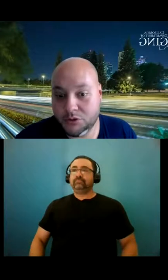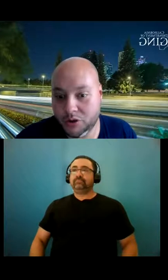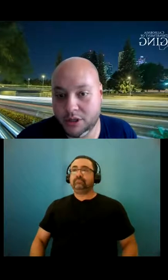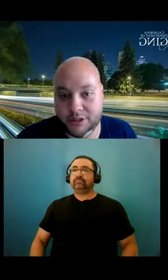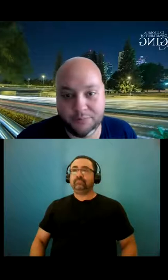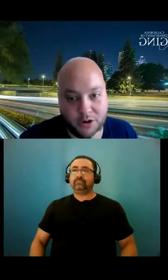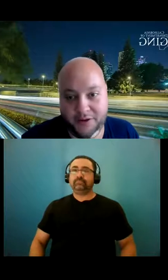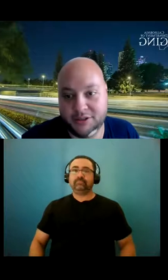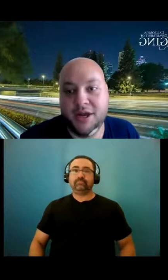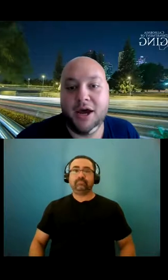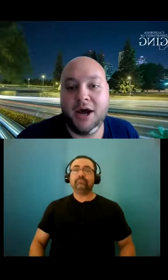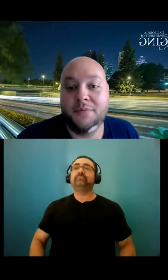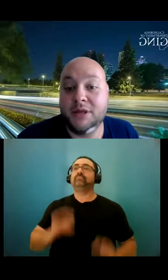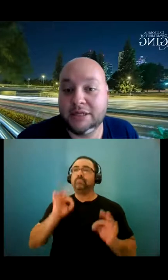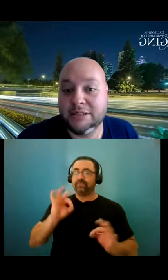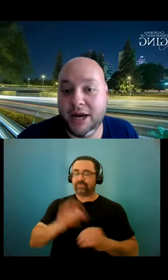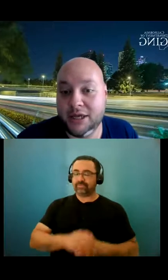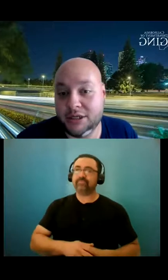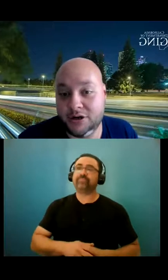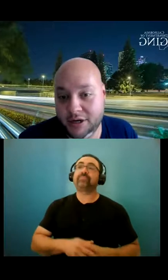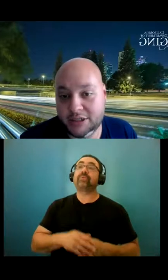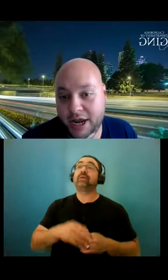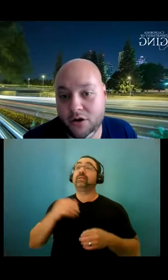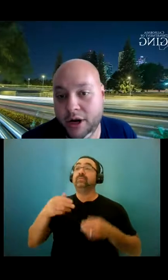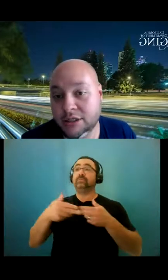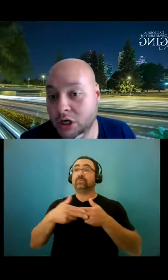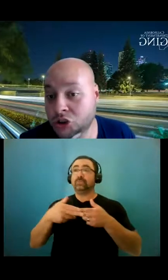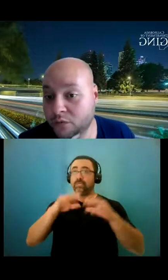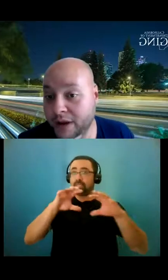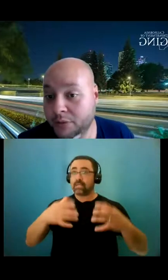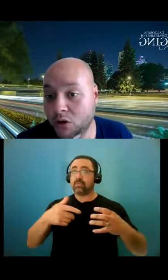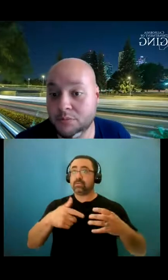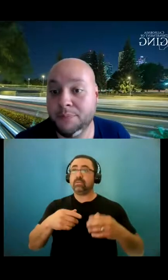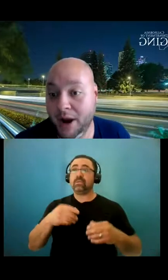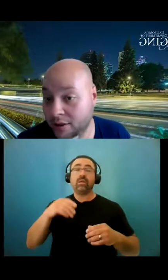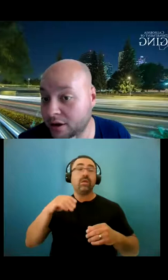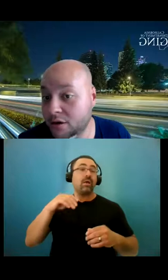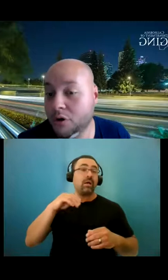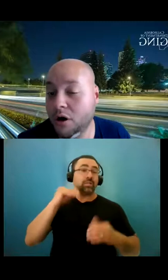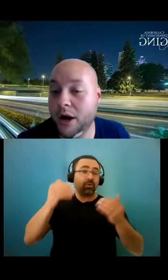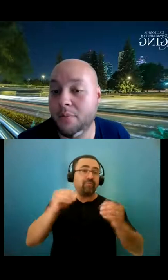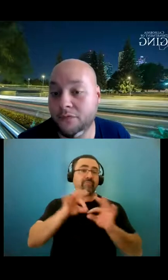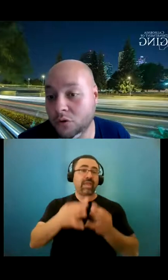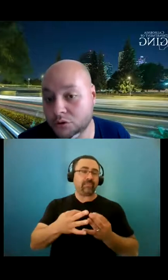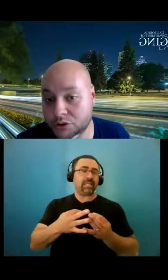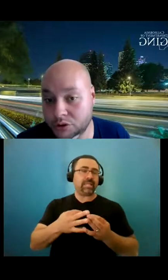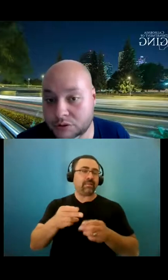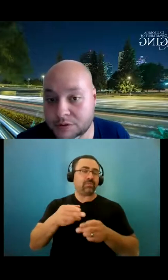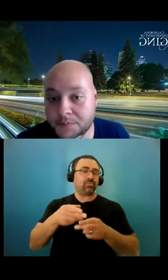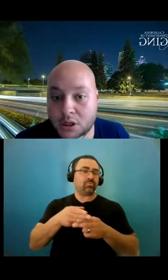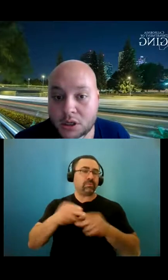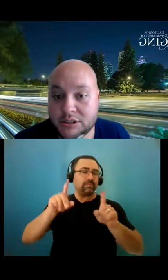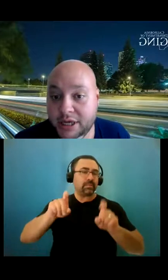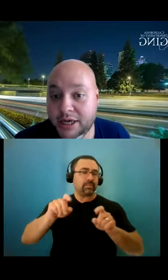Oops, you can go on to the next, perfect. The next slide is, or the next category is our Adult Family Homes Pilot Program for older